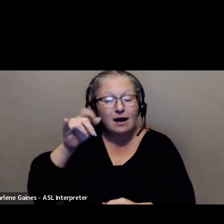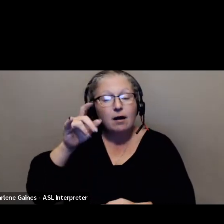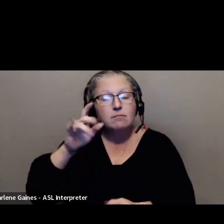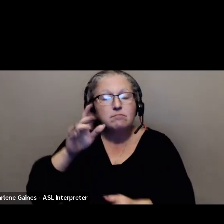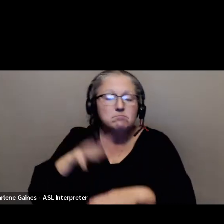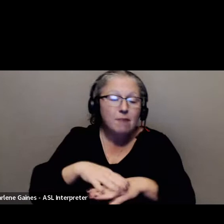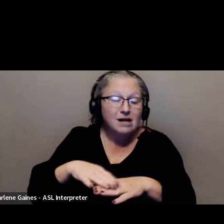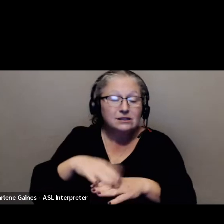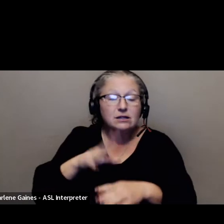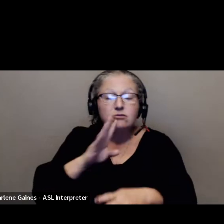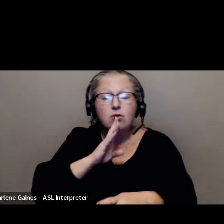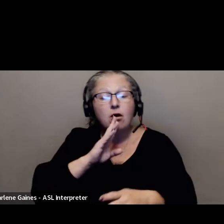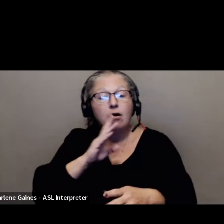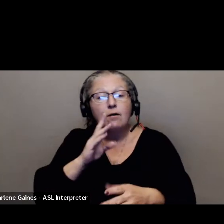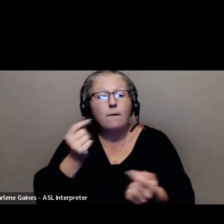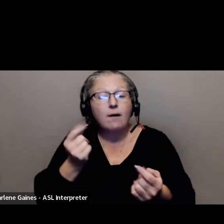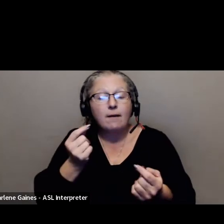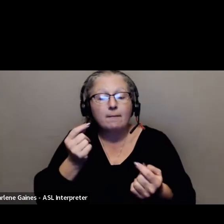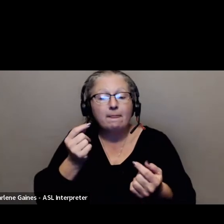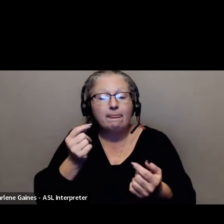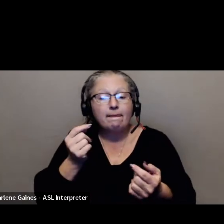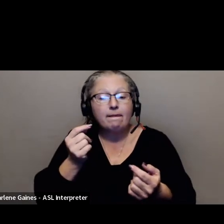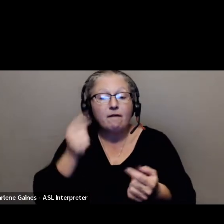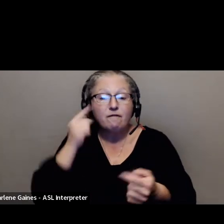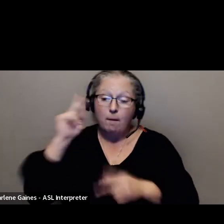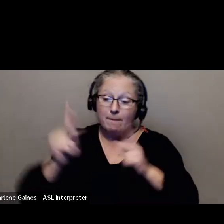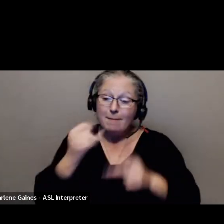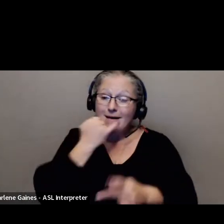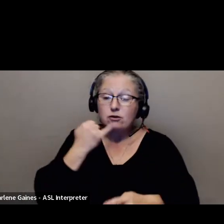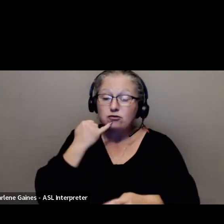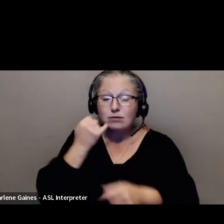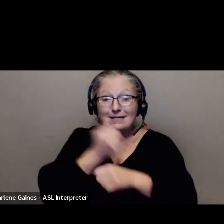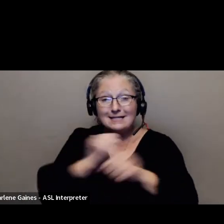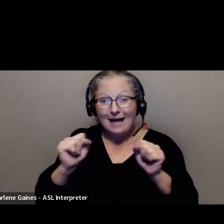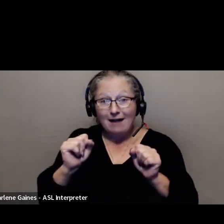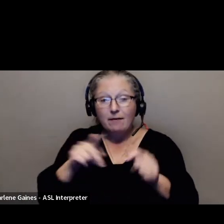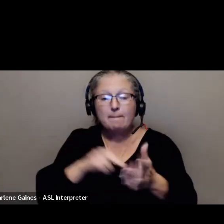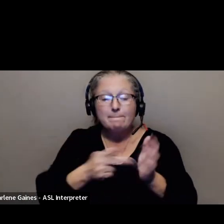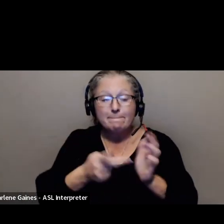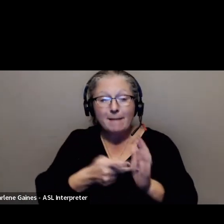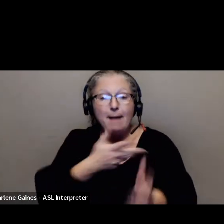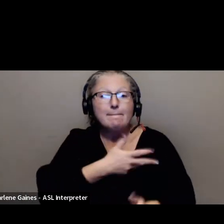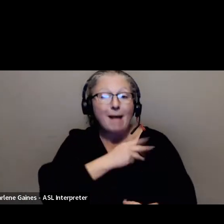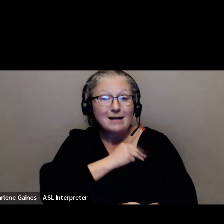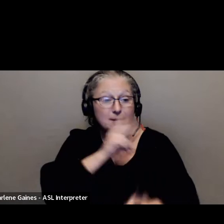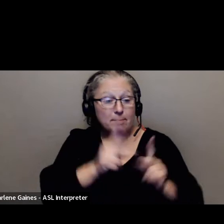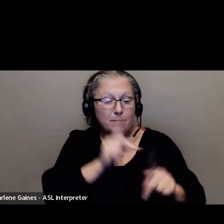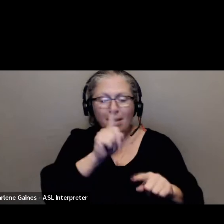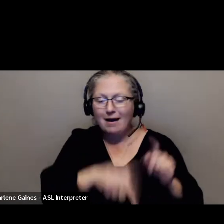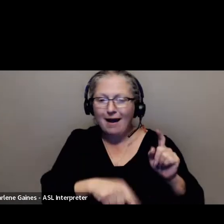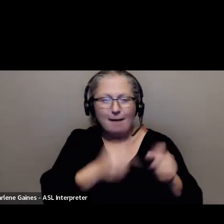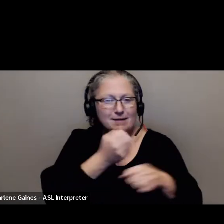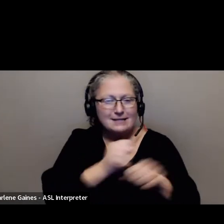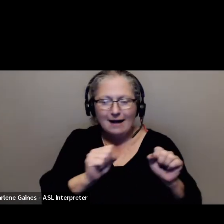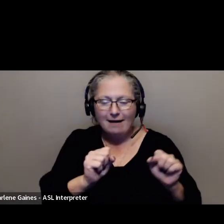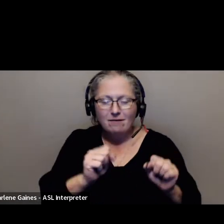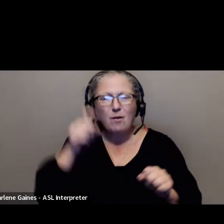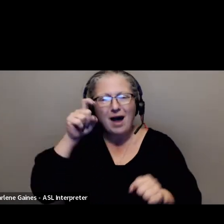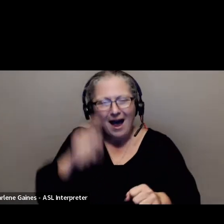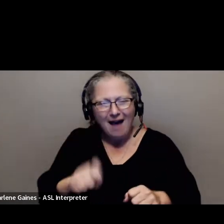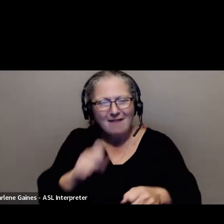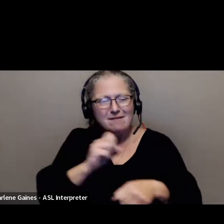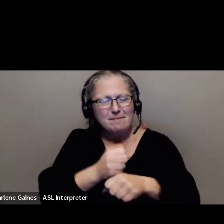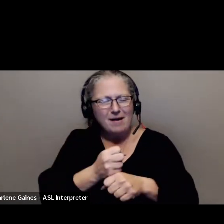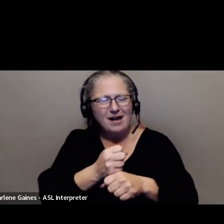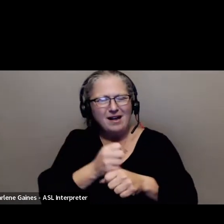basically says that in order for the people of Israel to be safe, the people of Palestine cannot be safe. And we have to make this